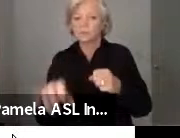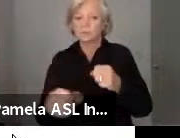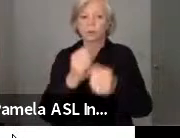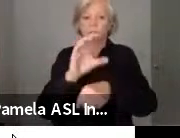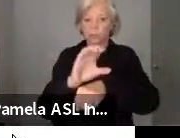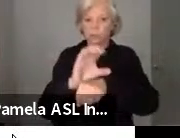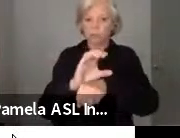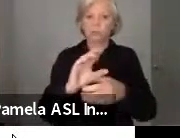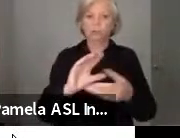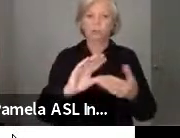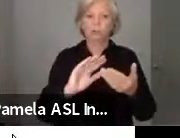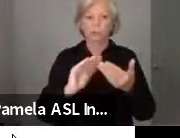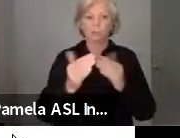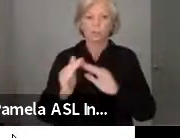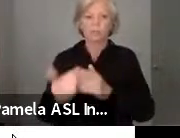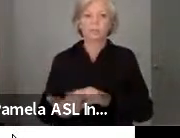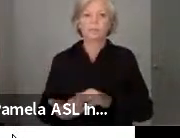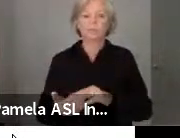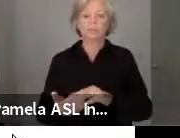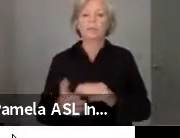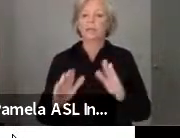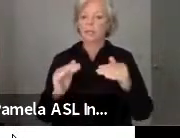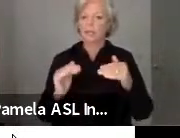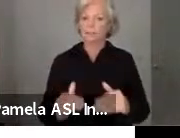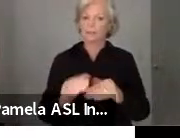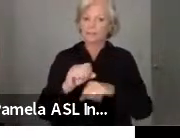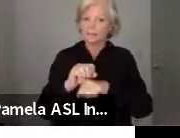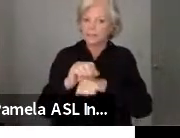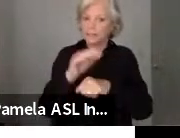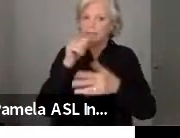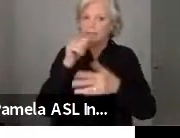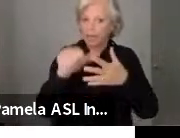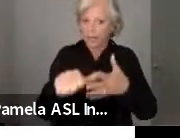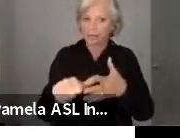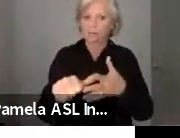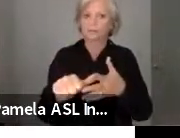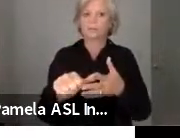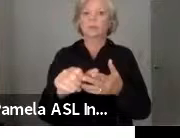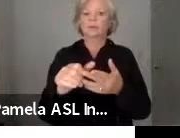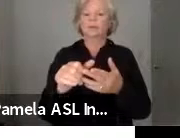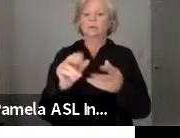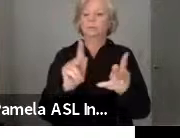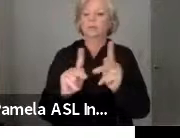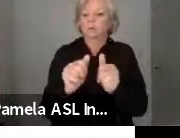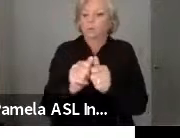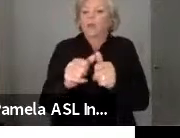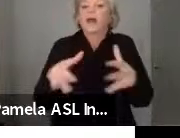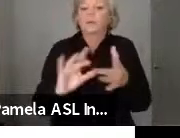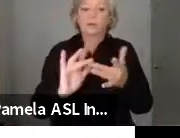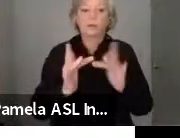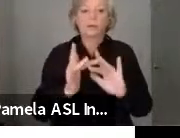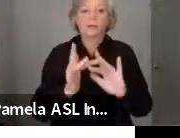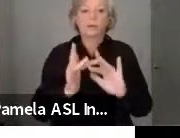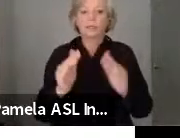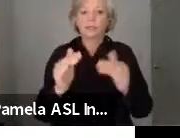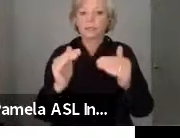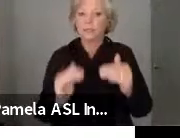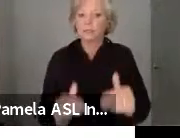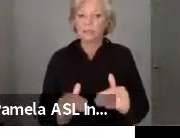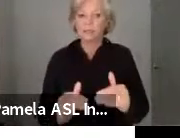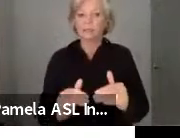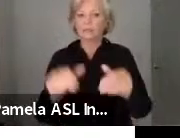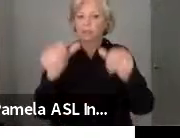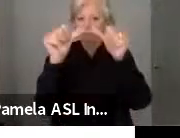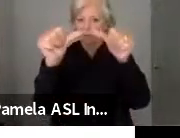without internet access, put signs on business doors, and make sure that people know that the vaccines